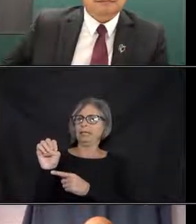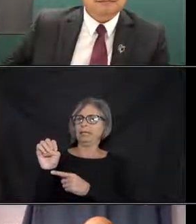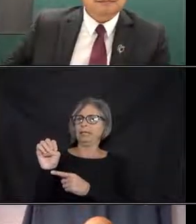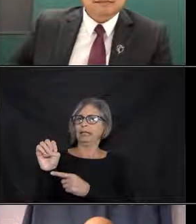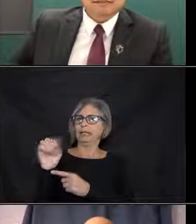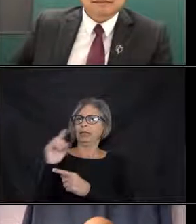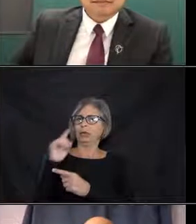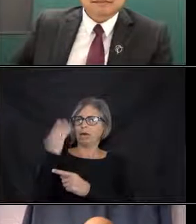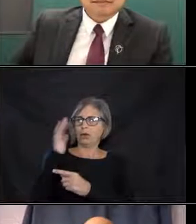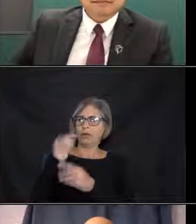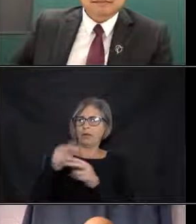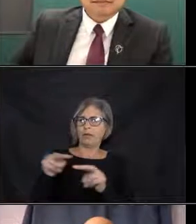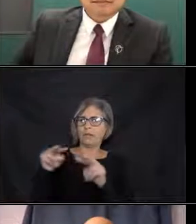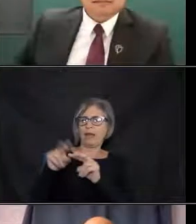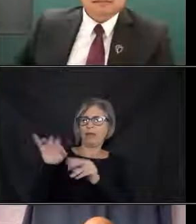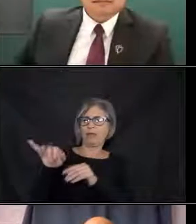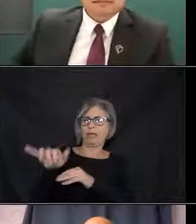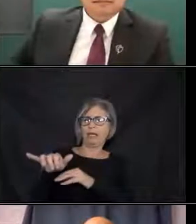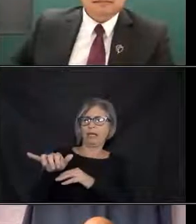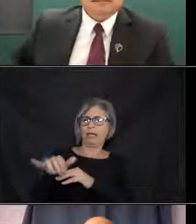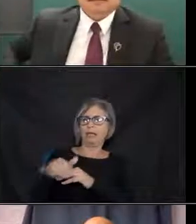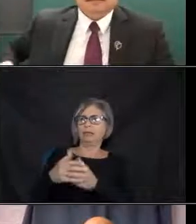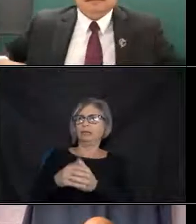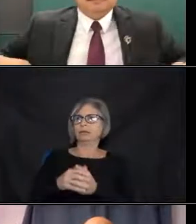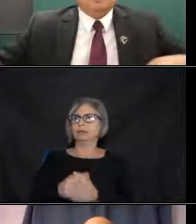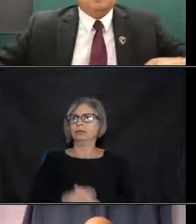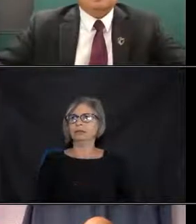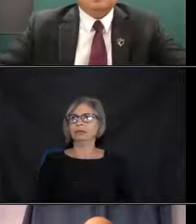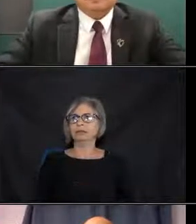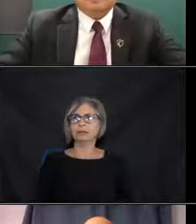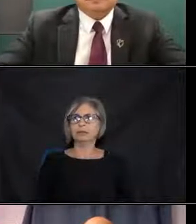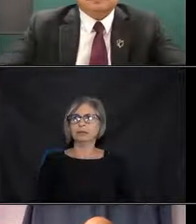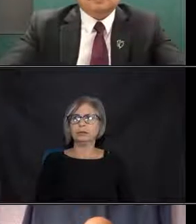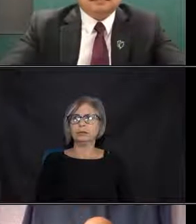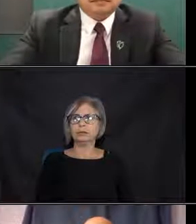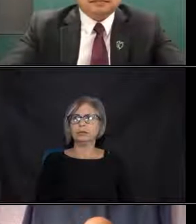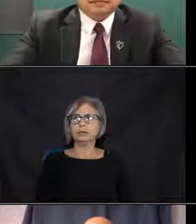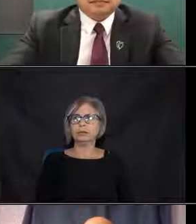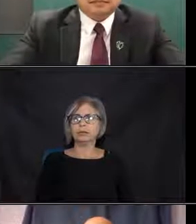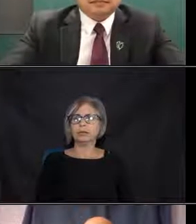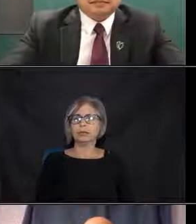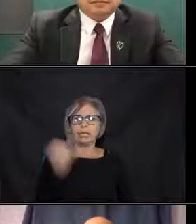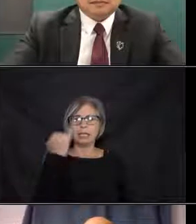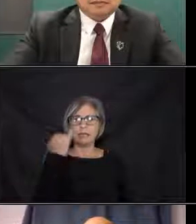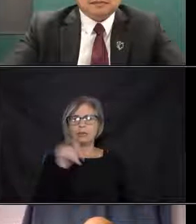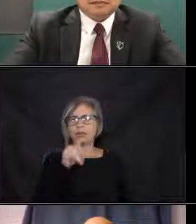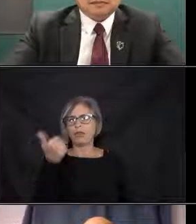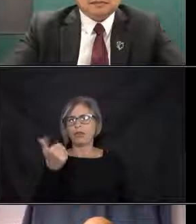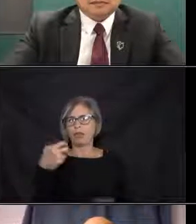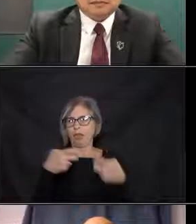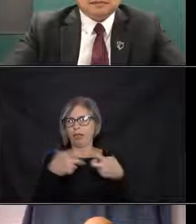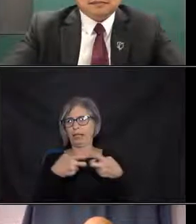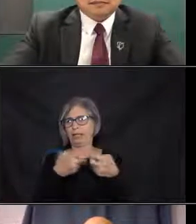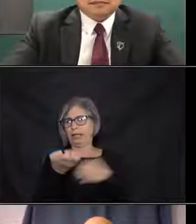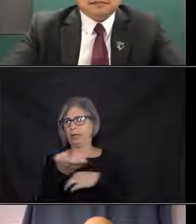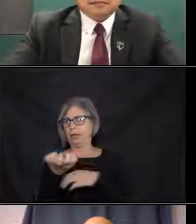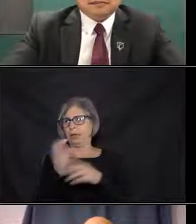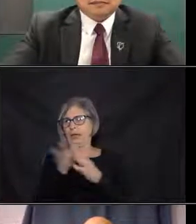value of it, but Lori, if you could come back with us to see if there's any other sort of electrical equipment that we could partner